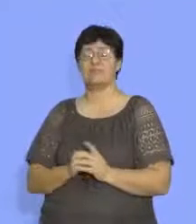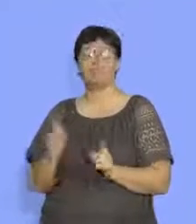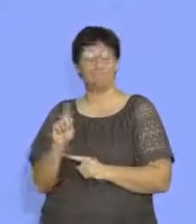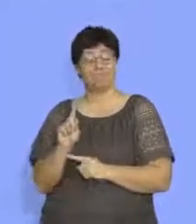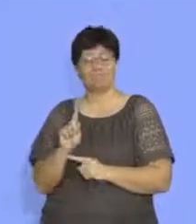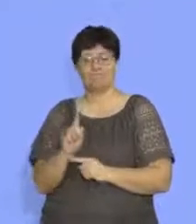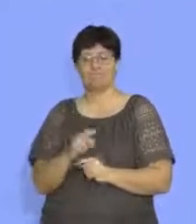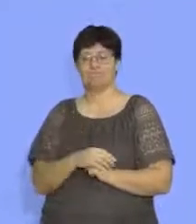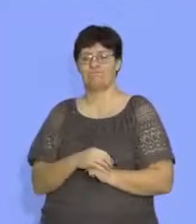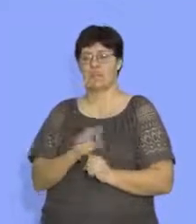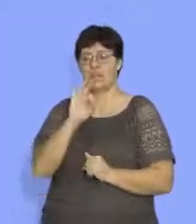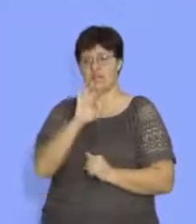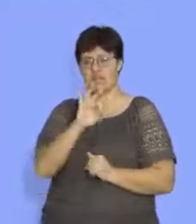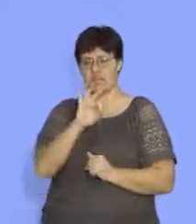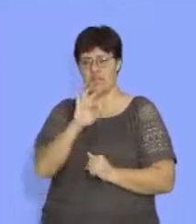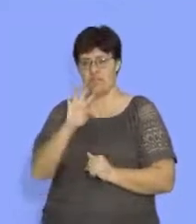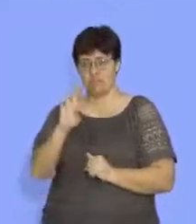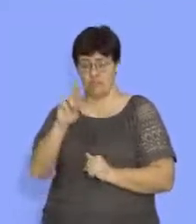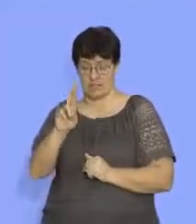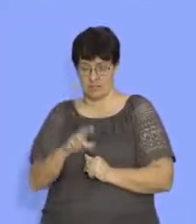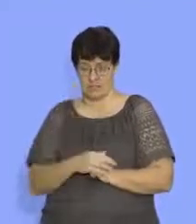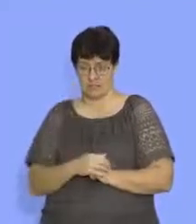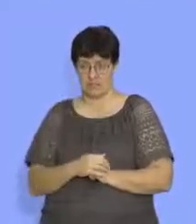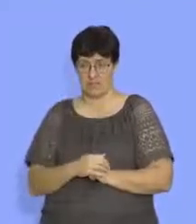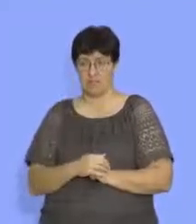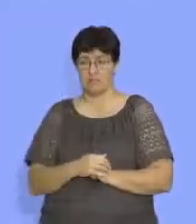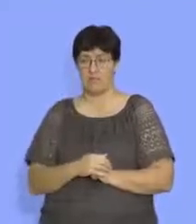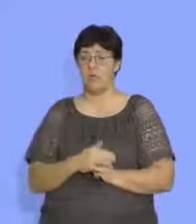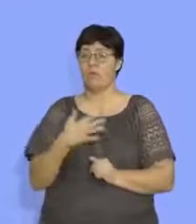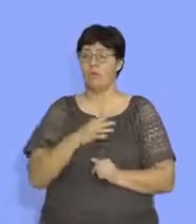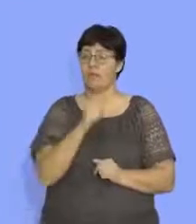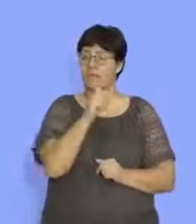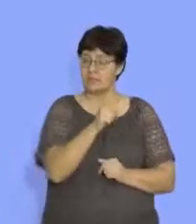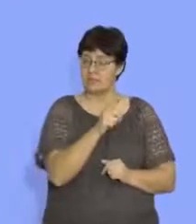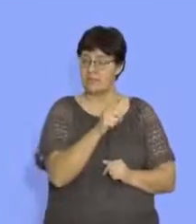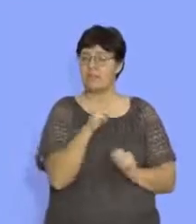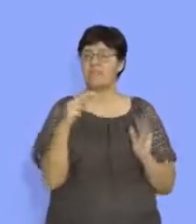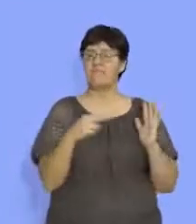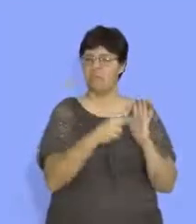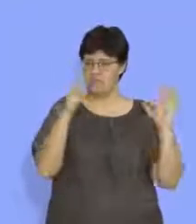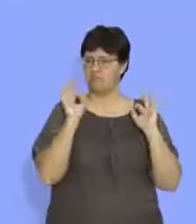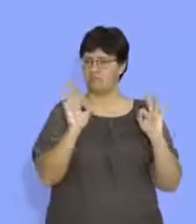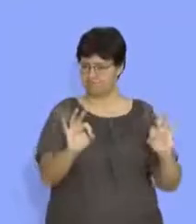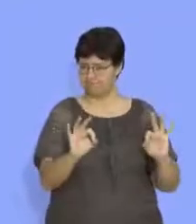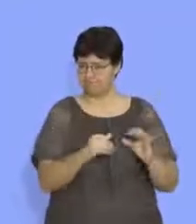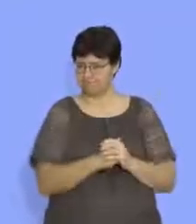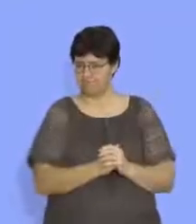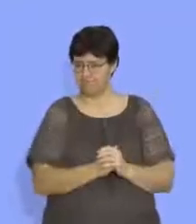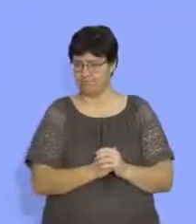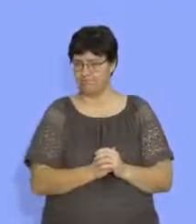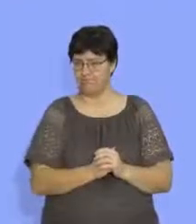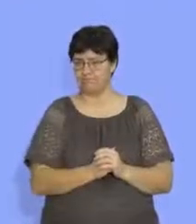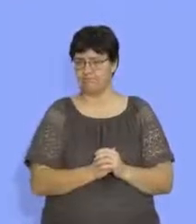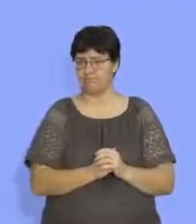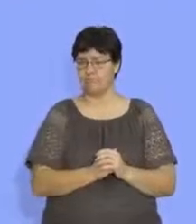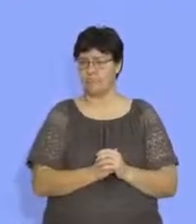7 rand, which will be equals to 34 rands. Now, I just want us to verify whether what we've